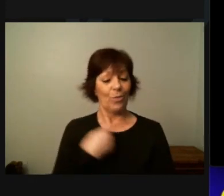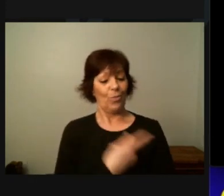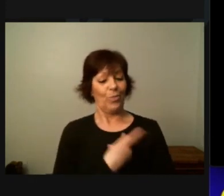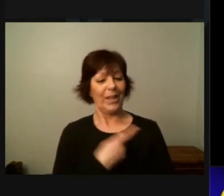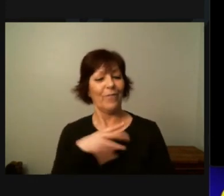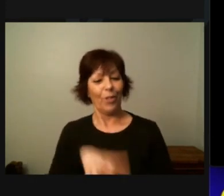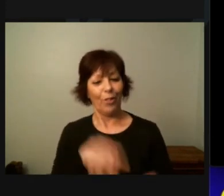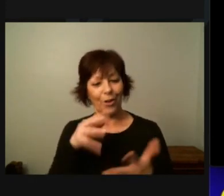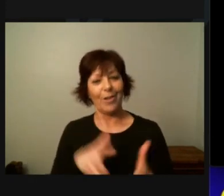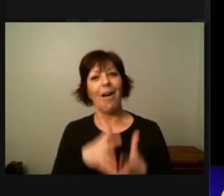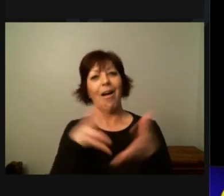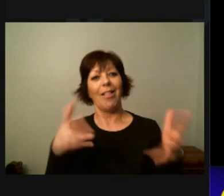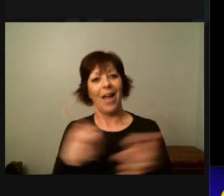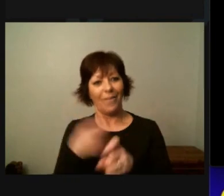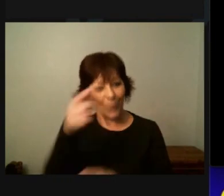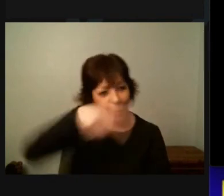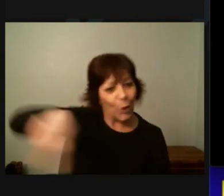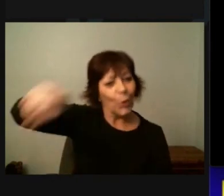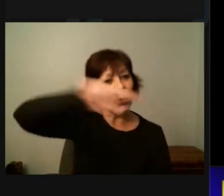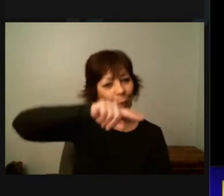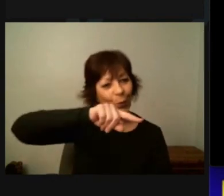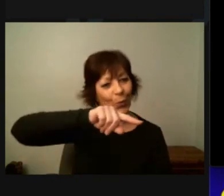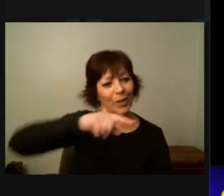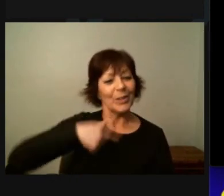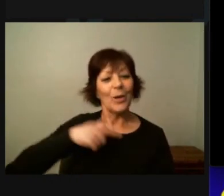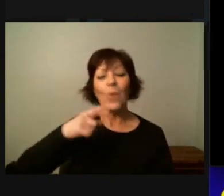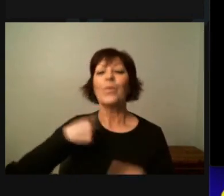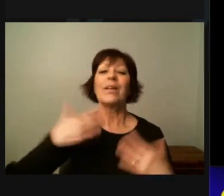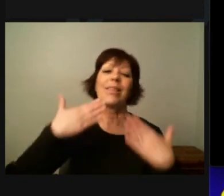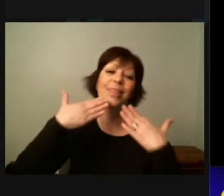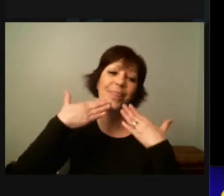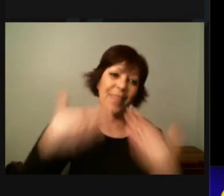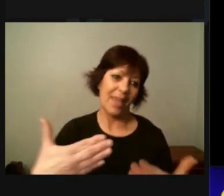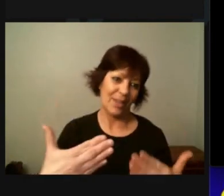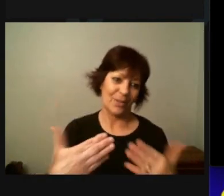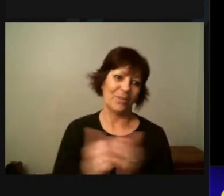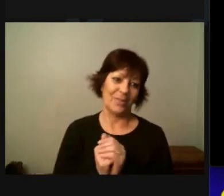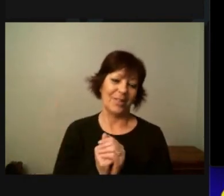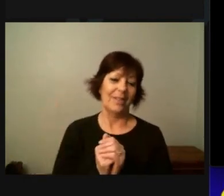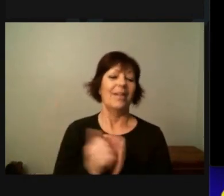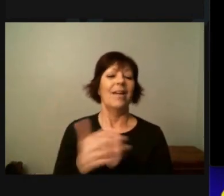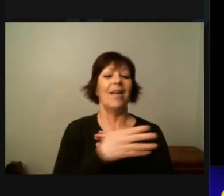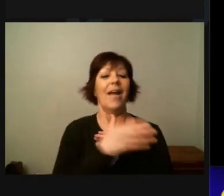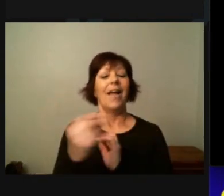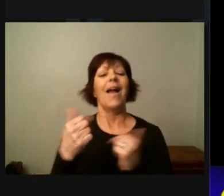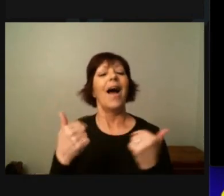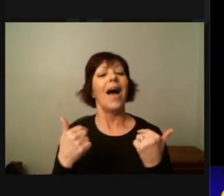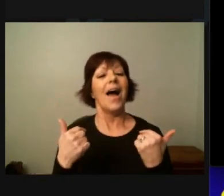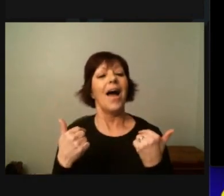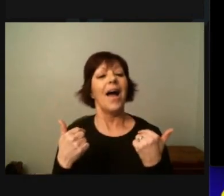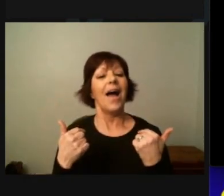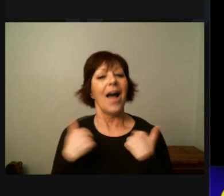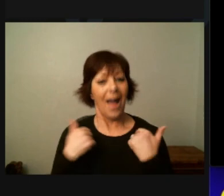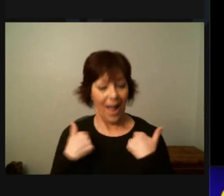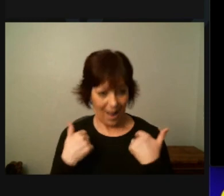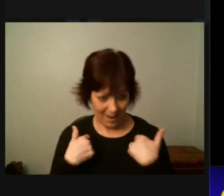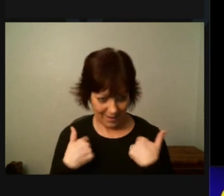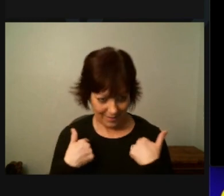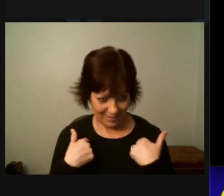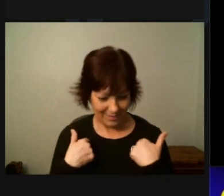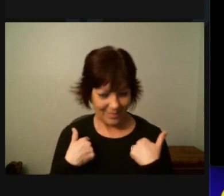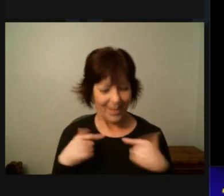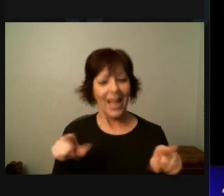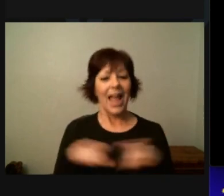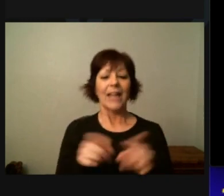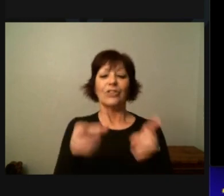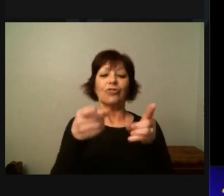a great deal from all of you. So we cannot say thank you. And I as the